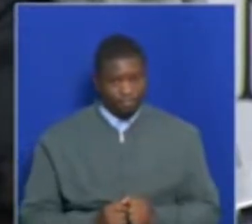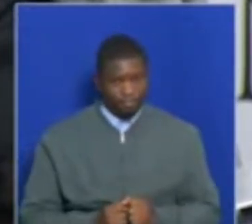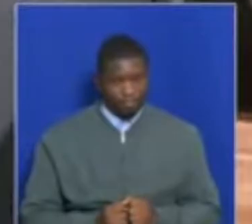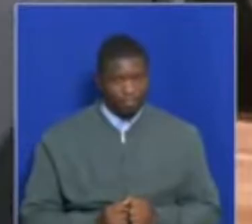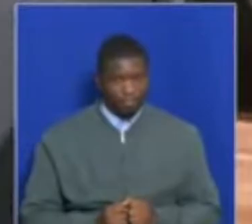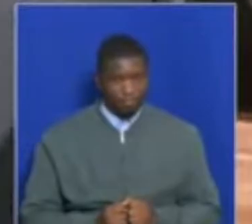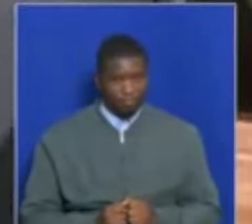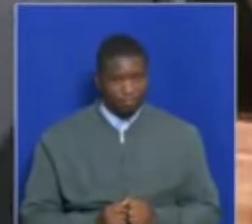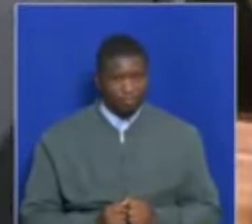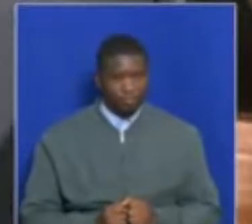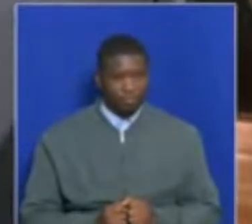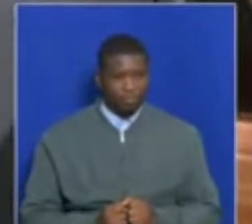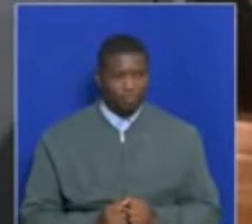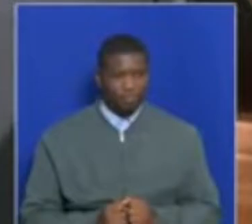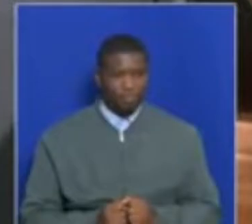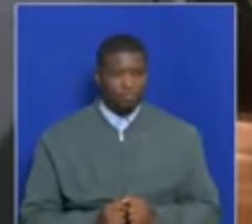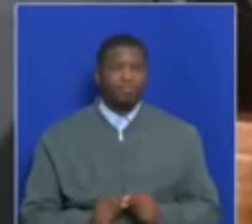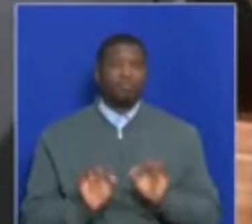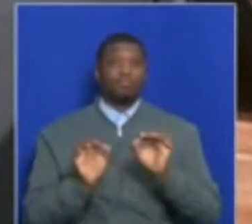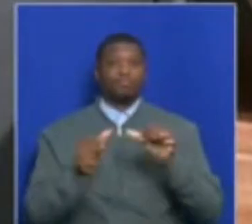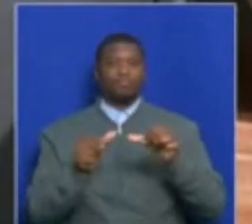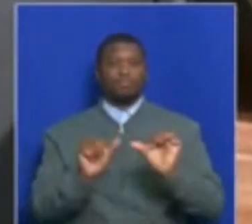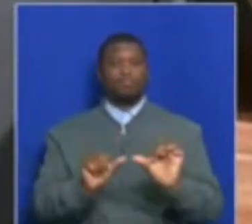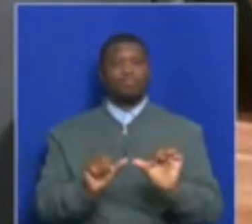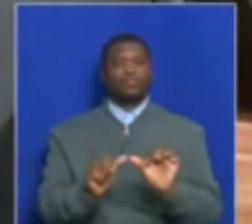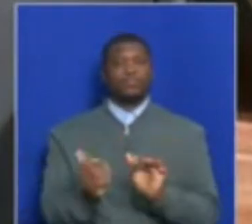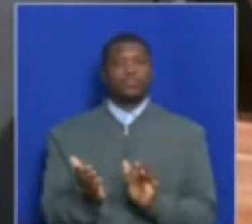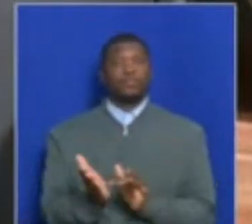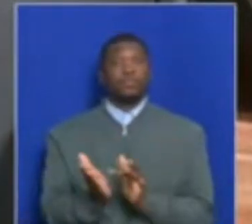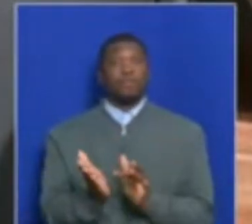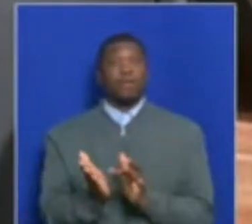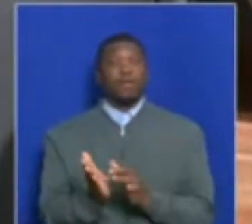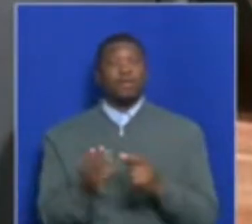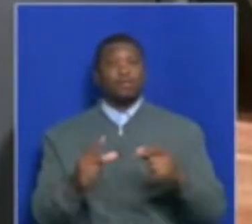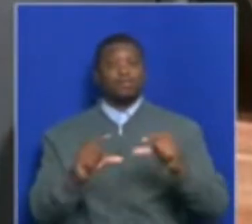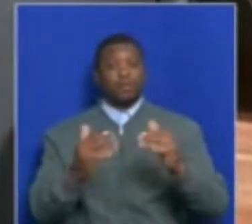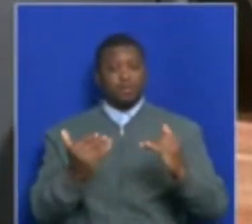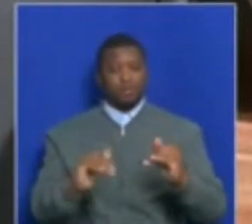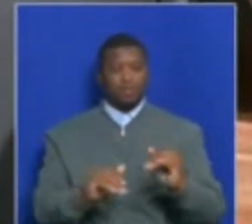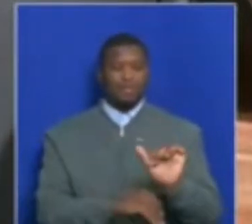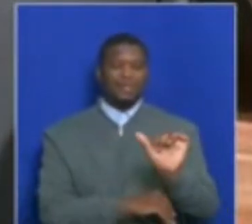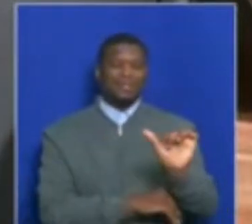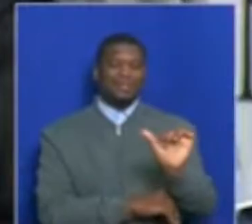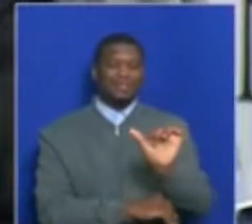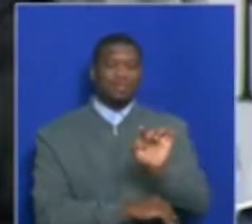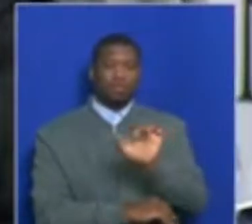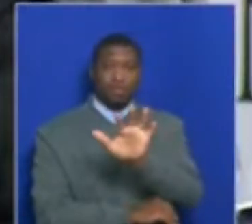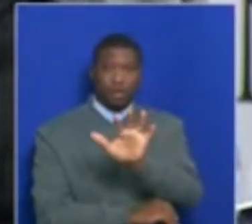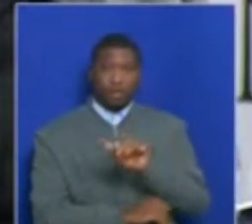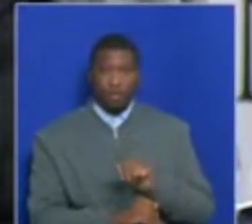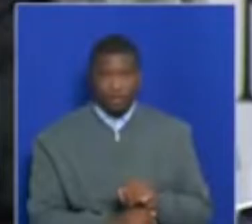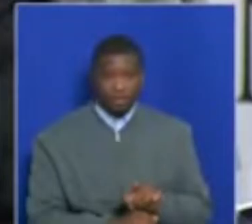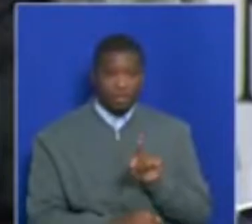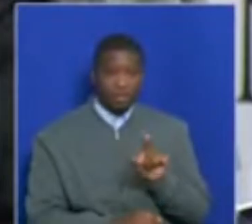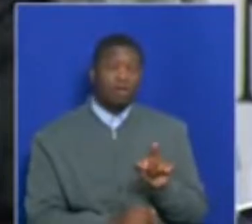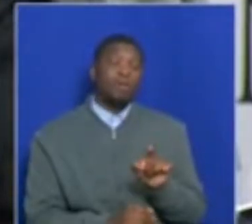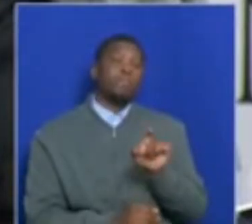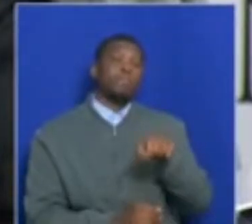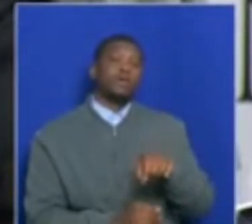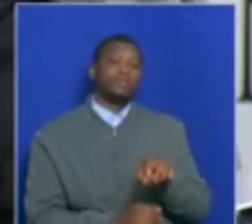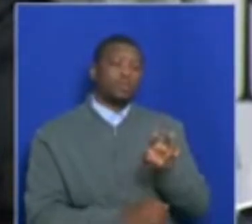and the figure at page, in the next paragraph, 66.5, The figure should read